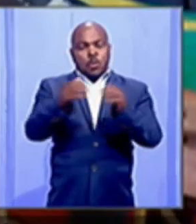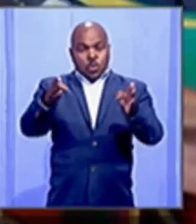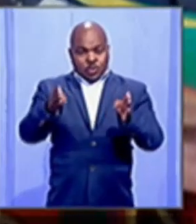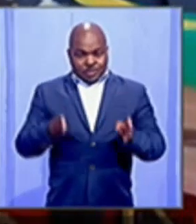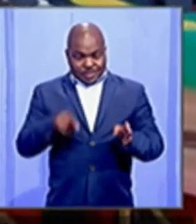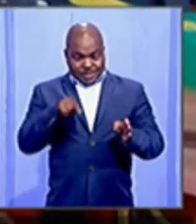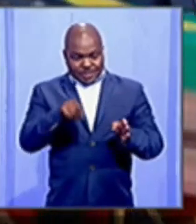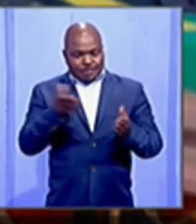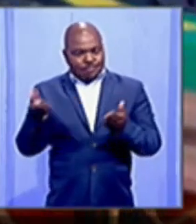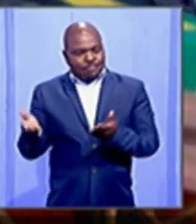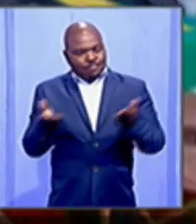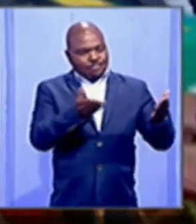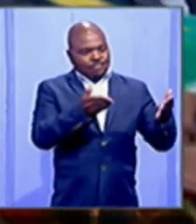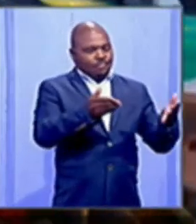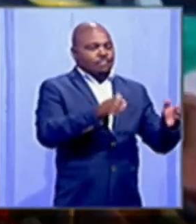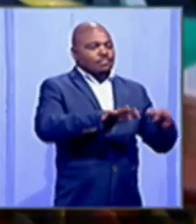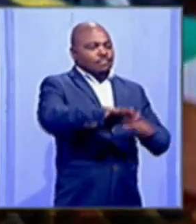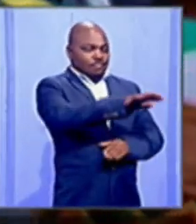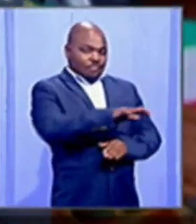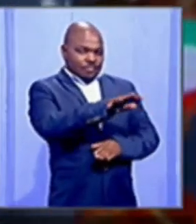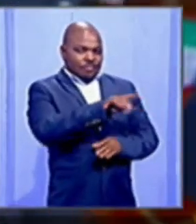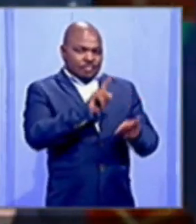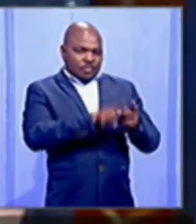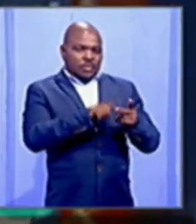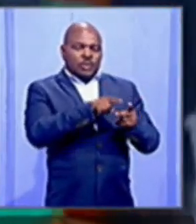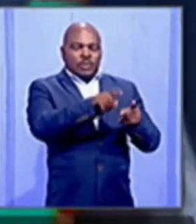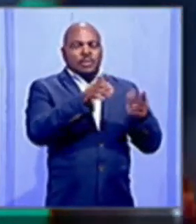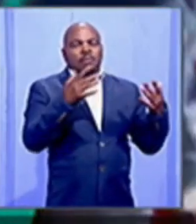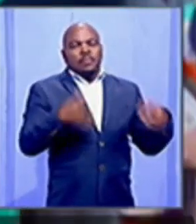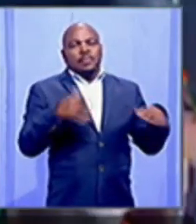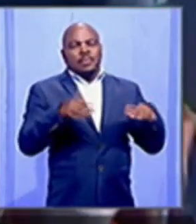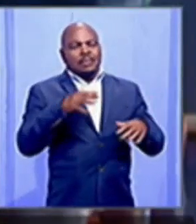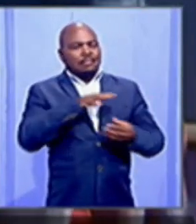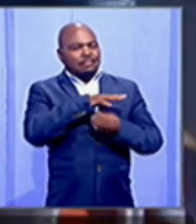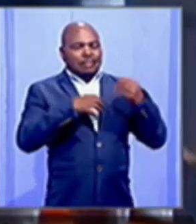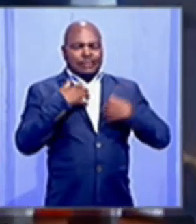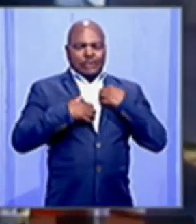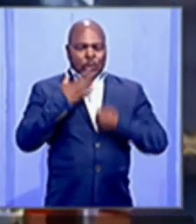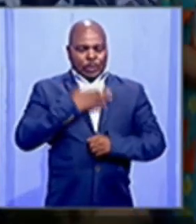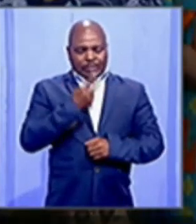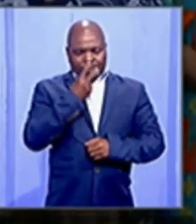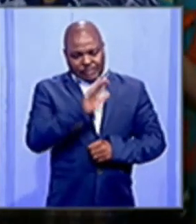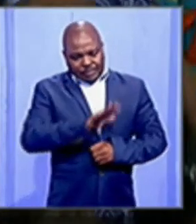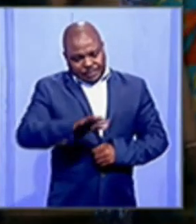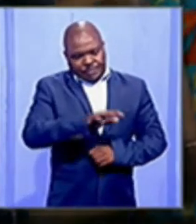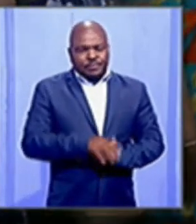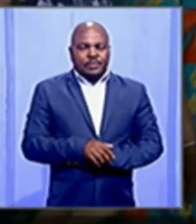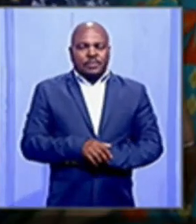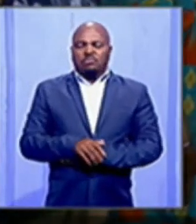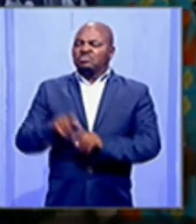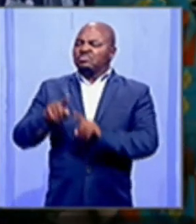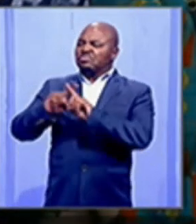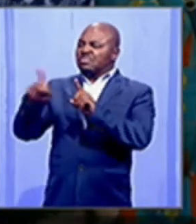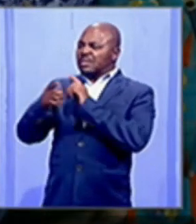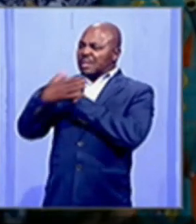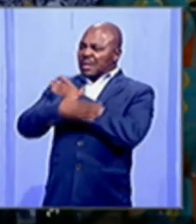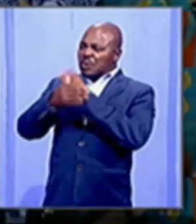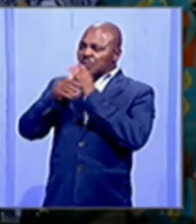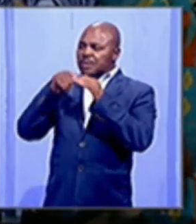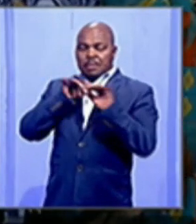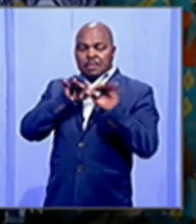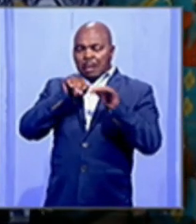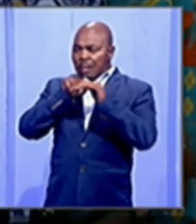tseelwa kwa seraleng mme se e ne e le tiragalo e letilweng thata ke ba malapa. Dinaga tse di neng di tshotse balwela